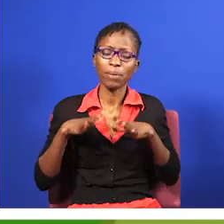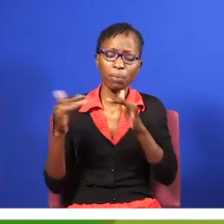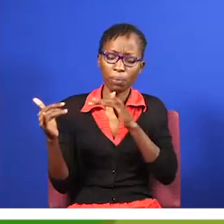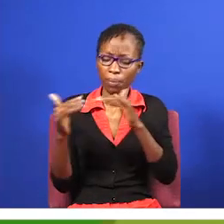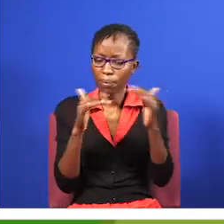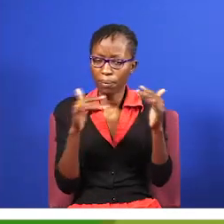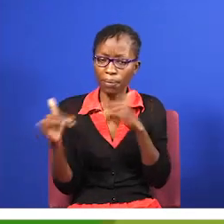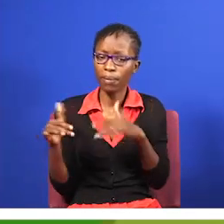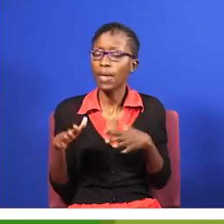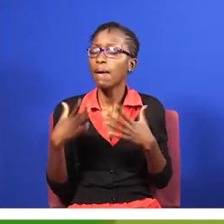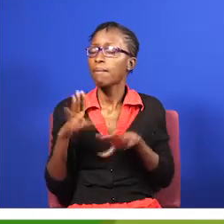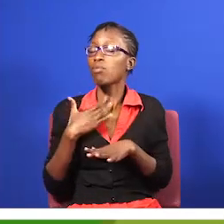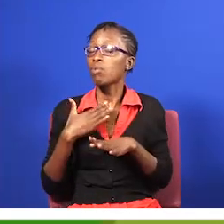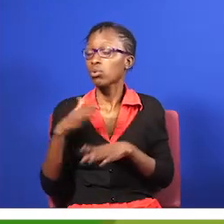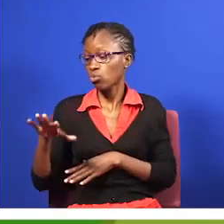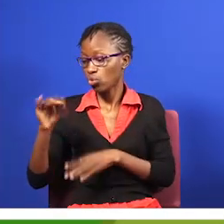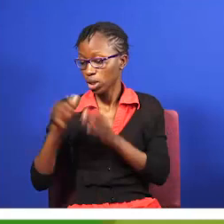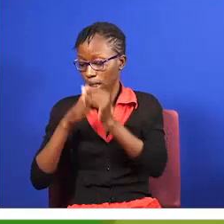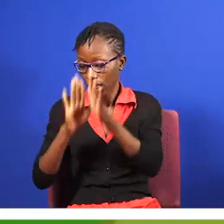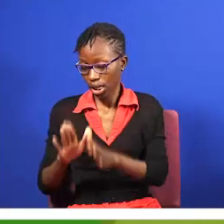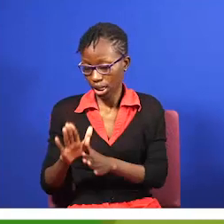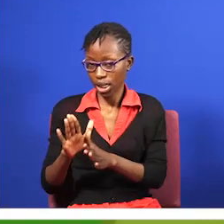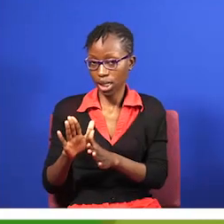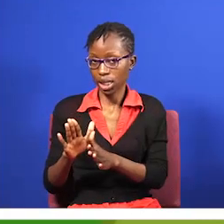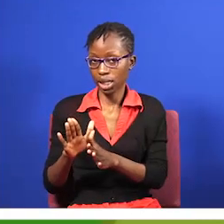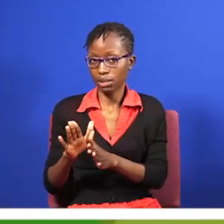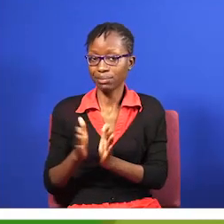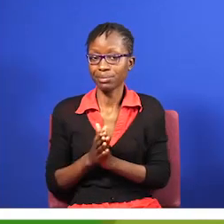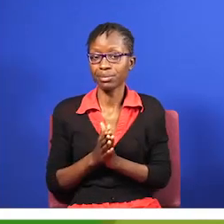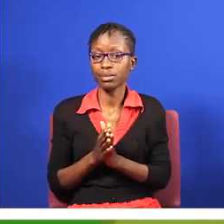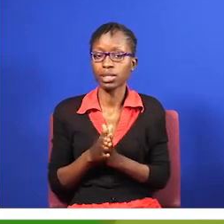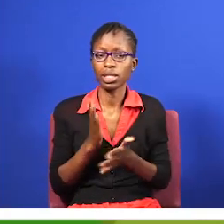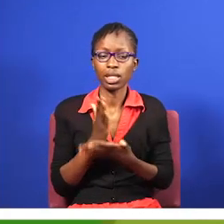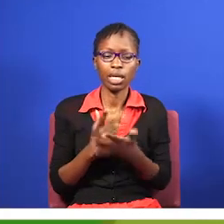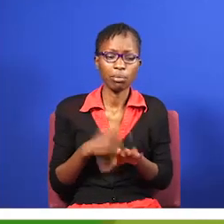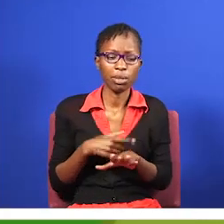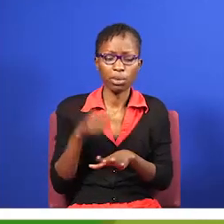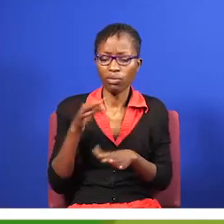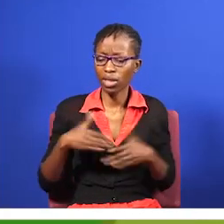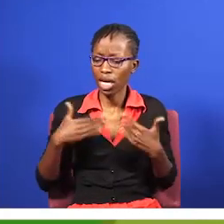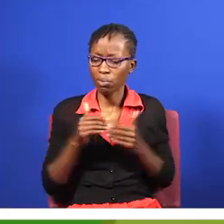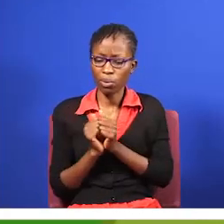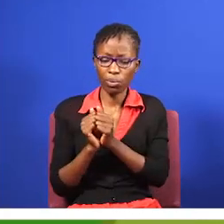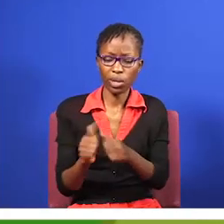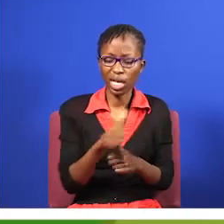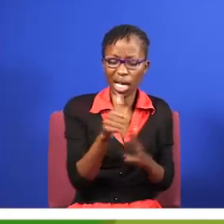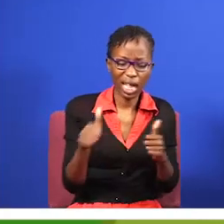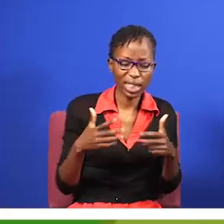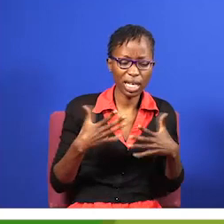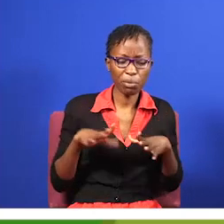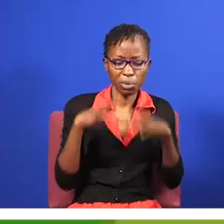People want to choose their leaders. But sometimes if they are not happy with the choices of